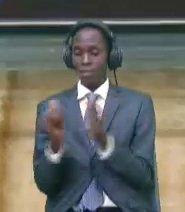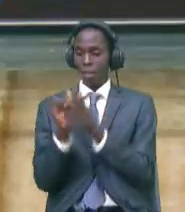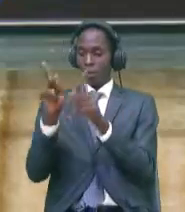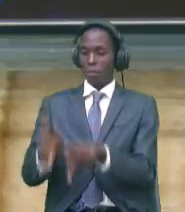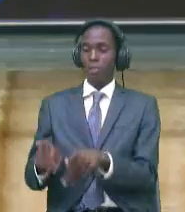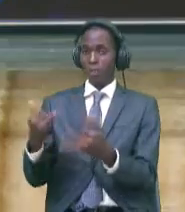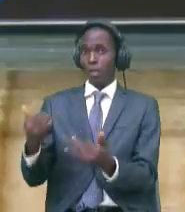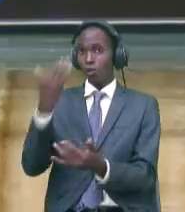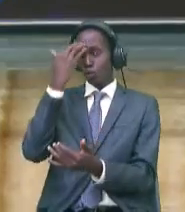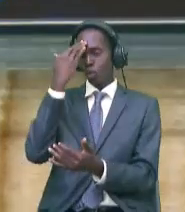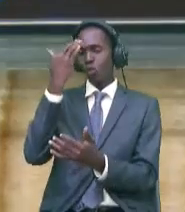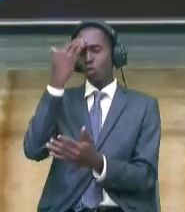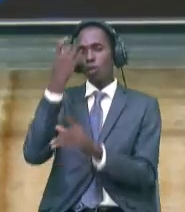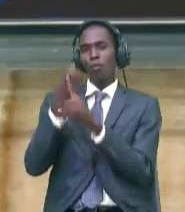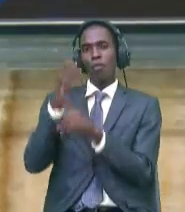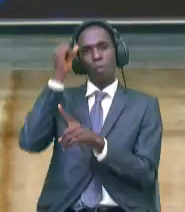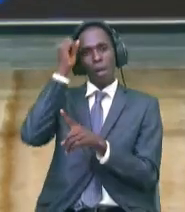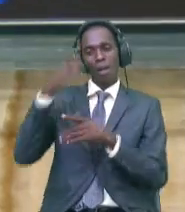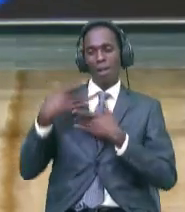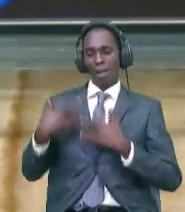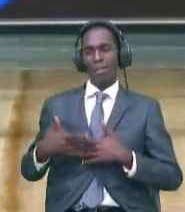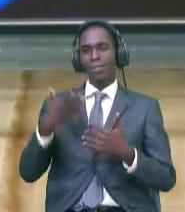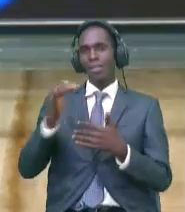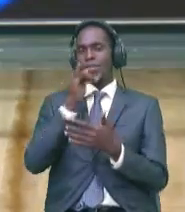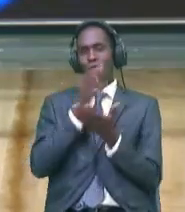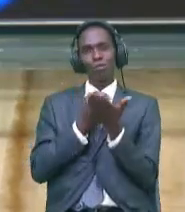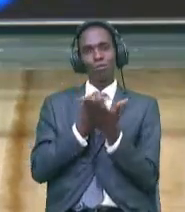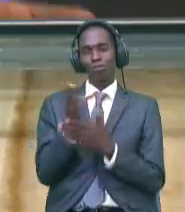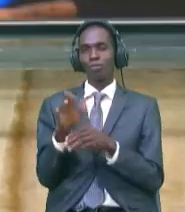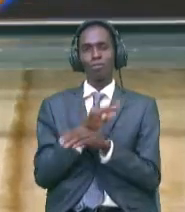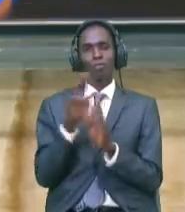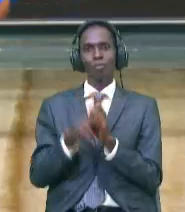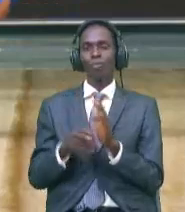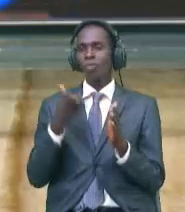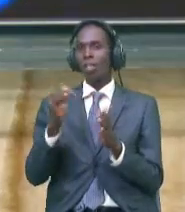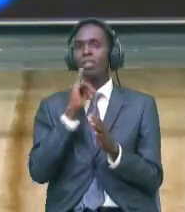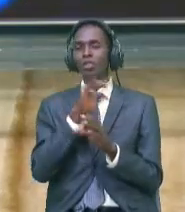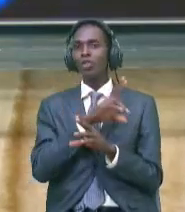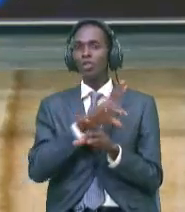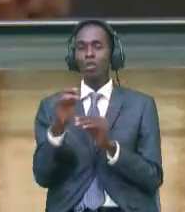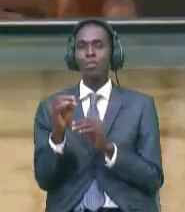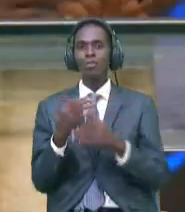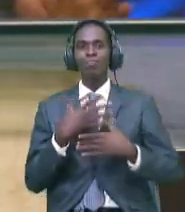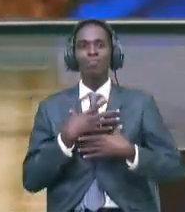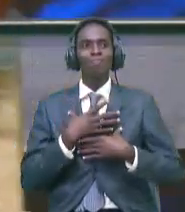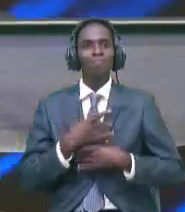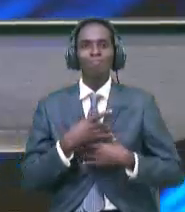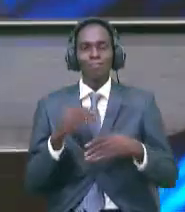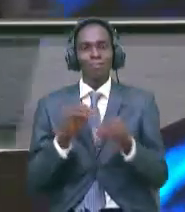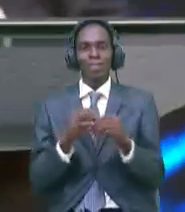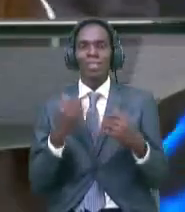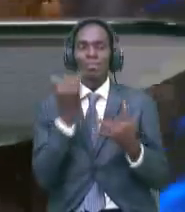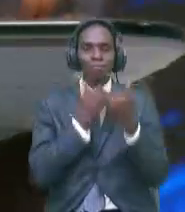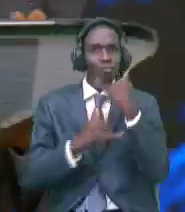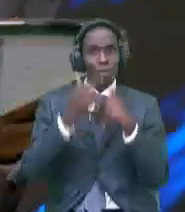does from his heart. There is sincerity. And there is no deliberate offense because he has